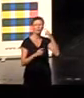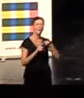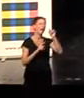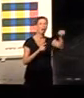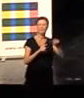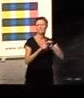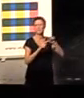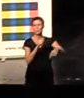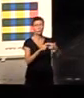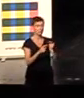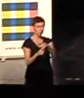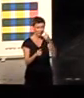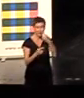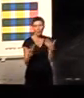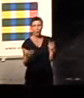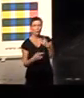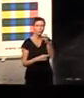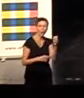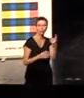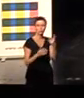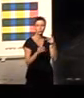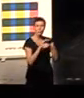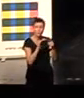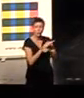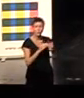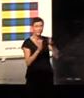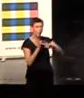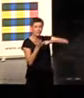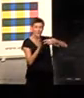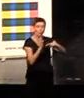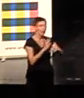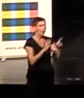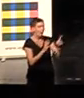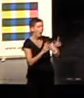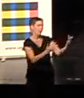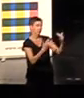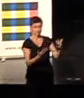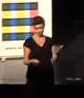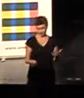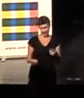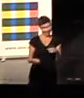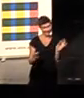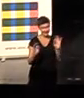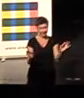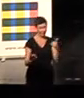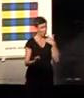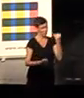100 refugees of syrië is already ow met intel de you ain't seen nothing yet